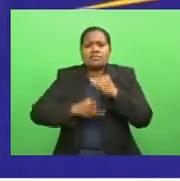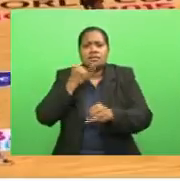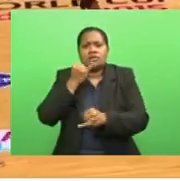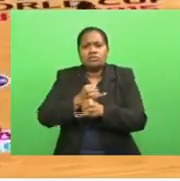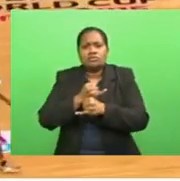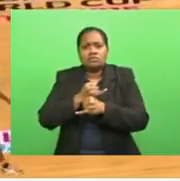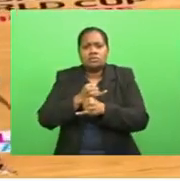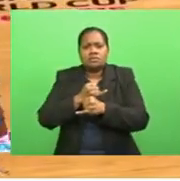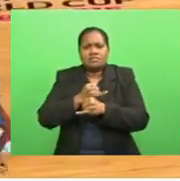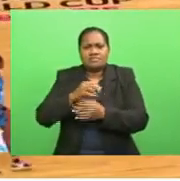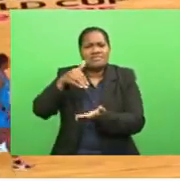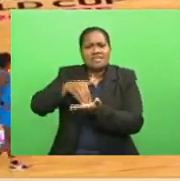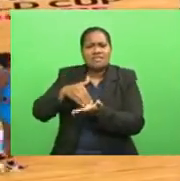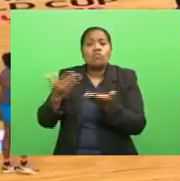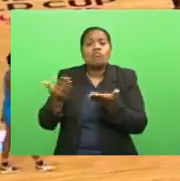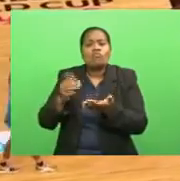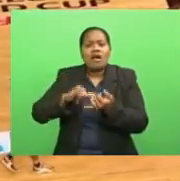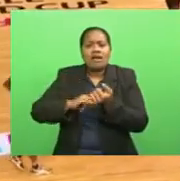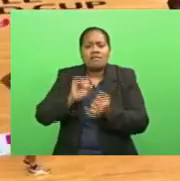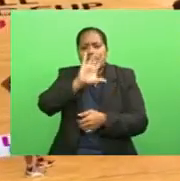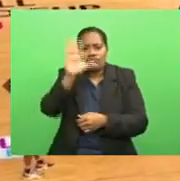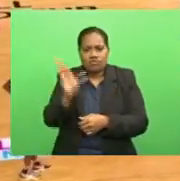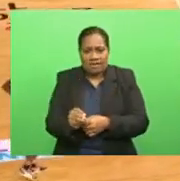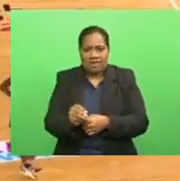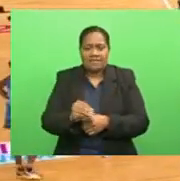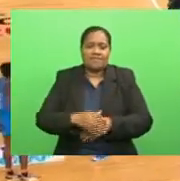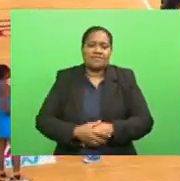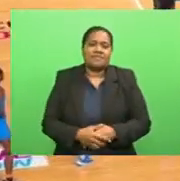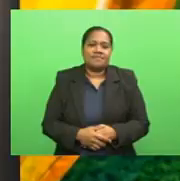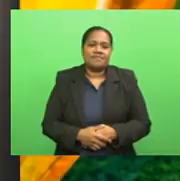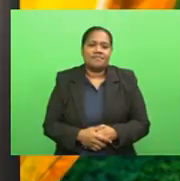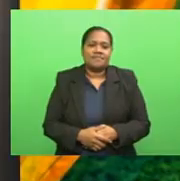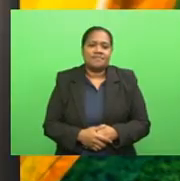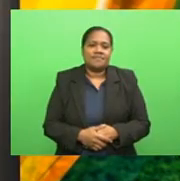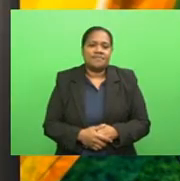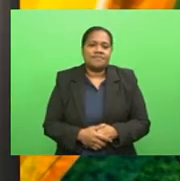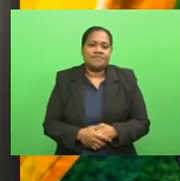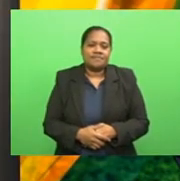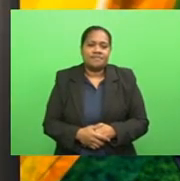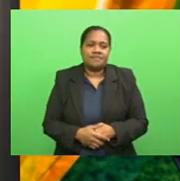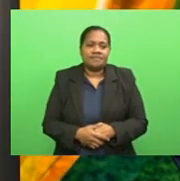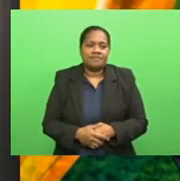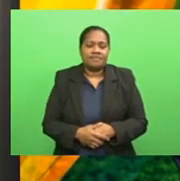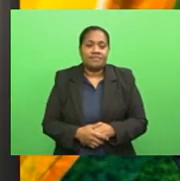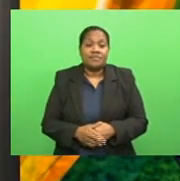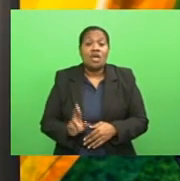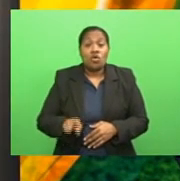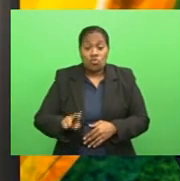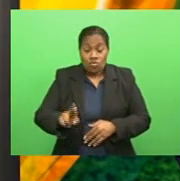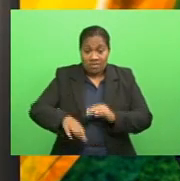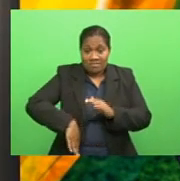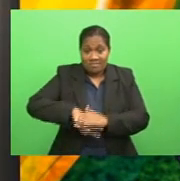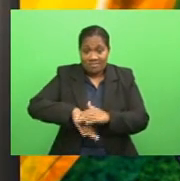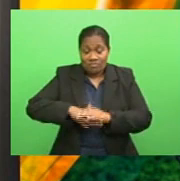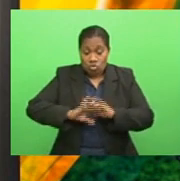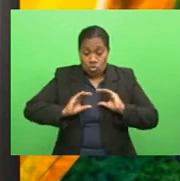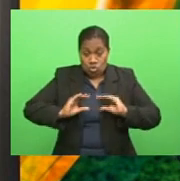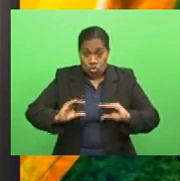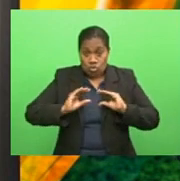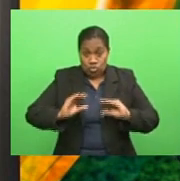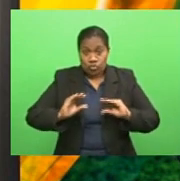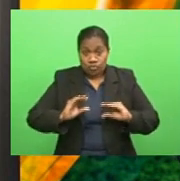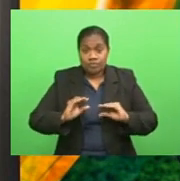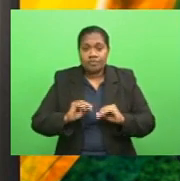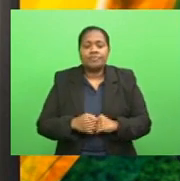Town, South Africa. Carlini Tavi, FBC Sports. Rewa football coach Marika Rondo accepts that his